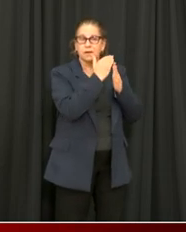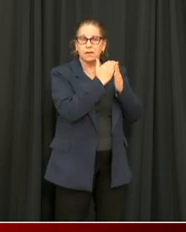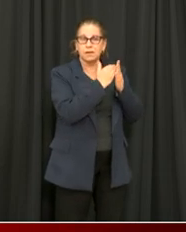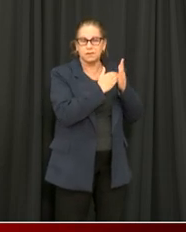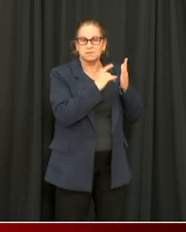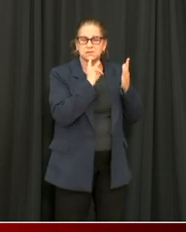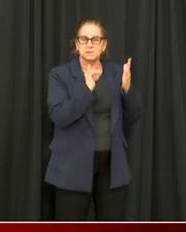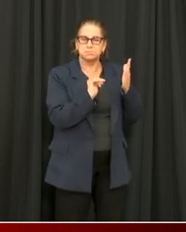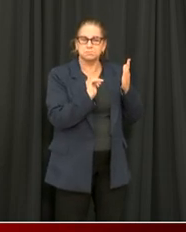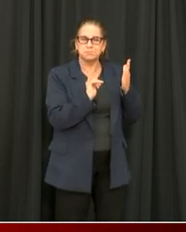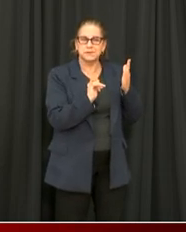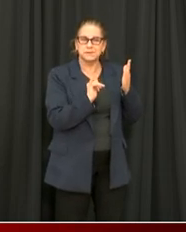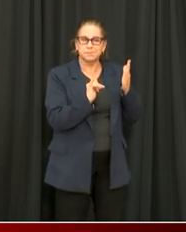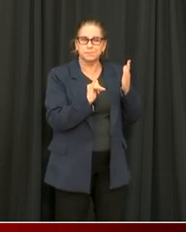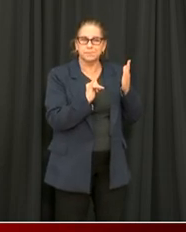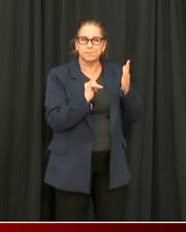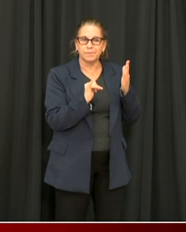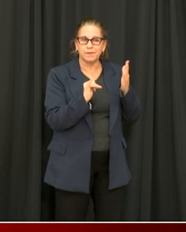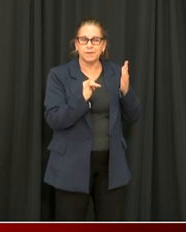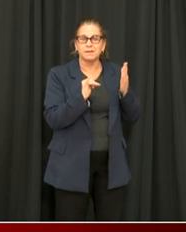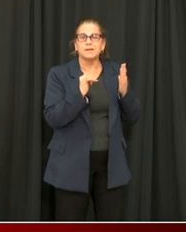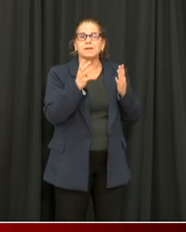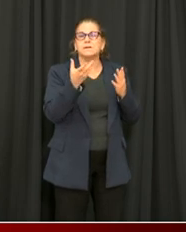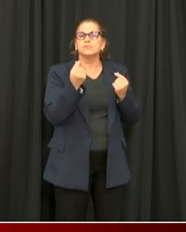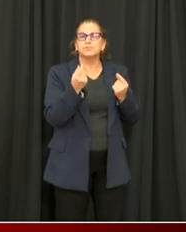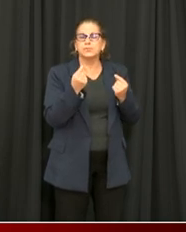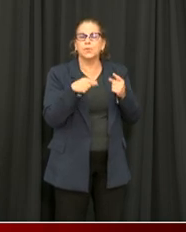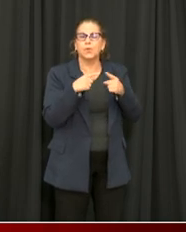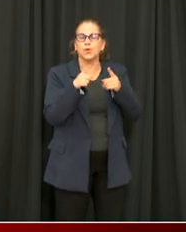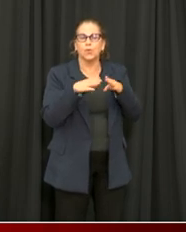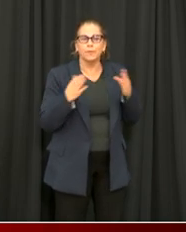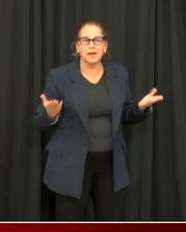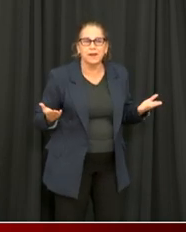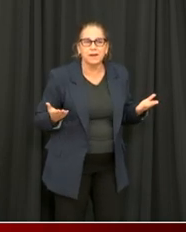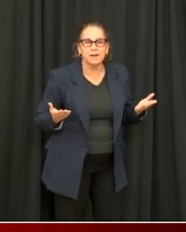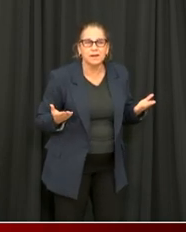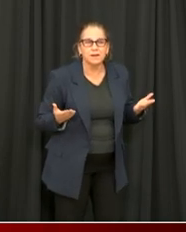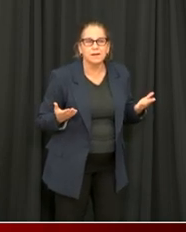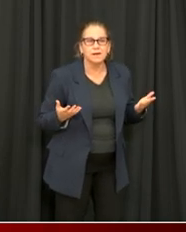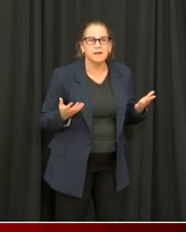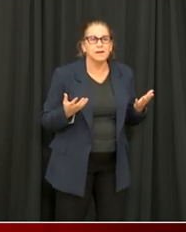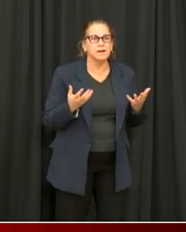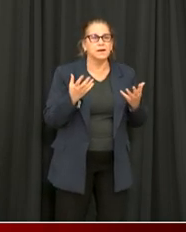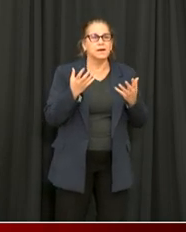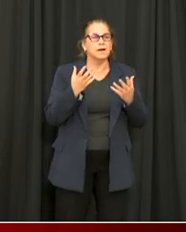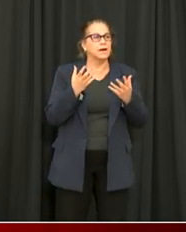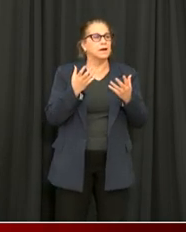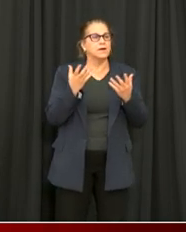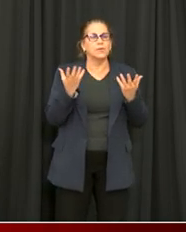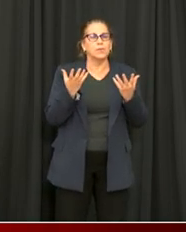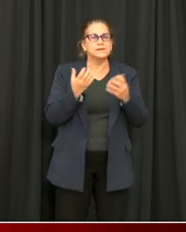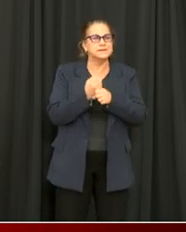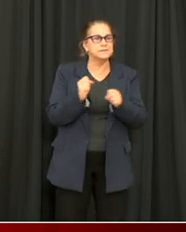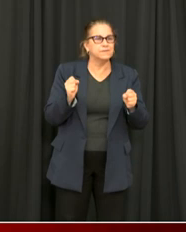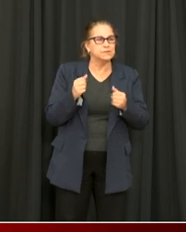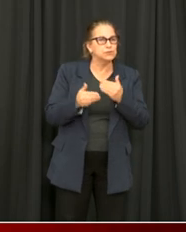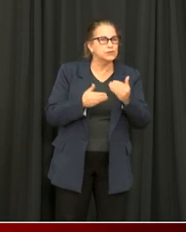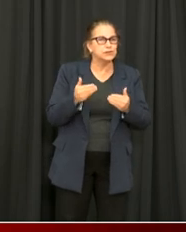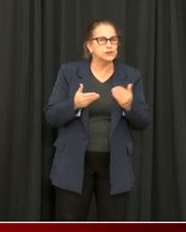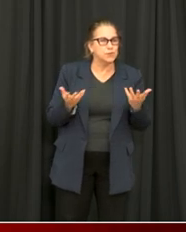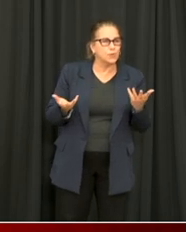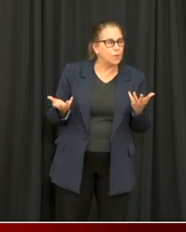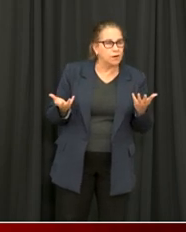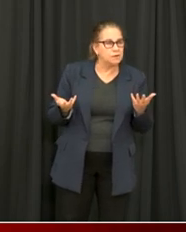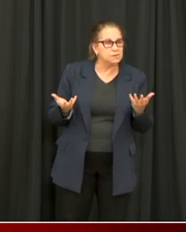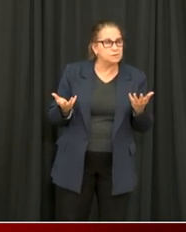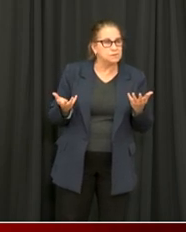help ensure that we have as safe as possible a successful phase two reopening. What